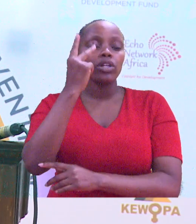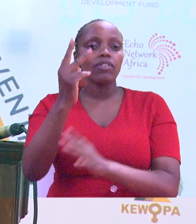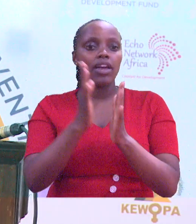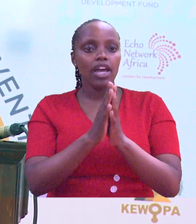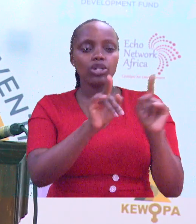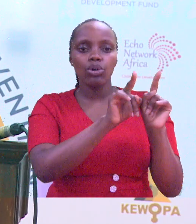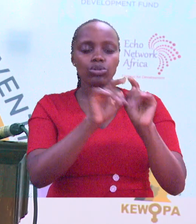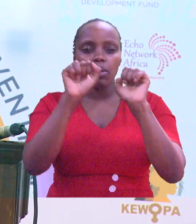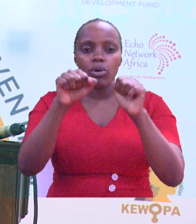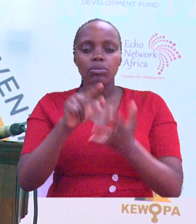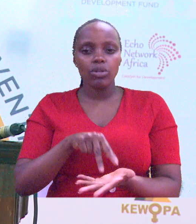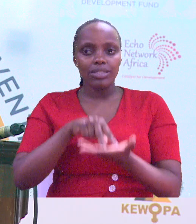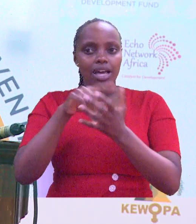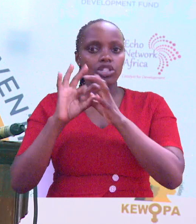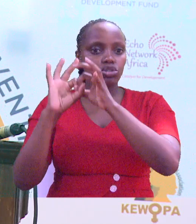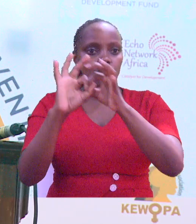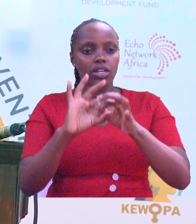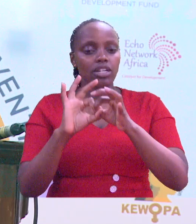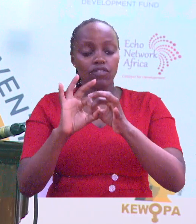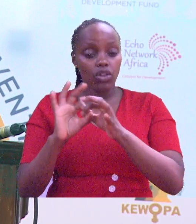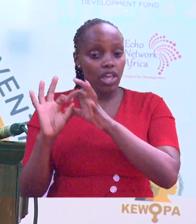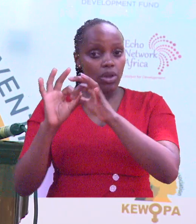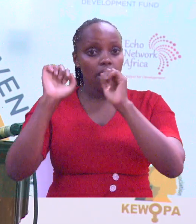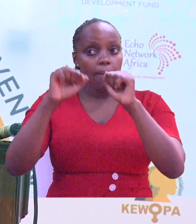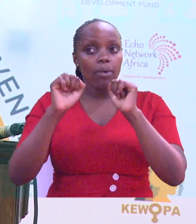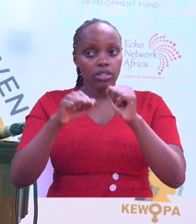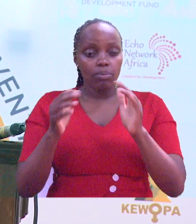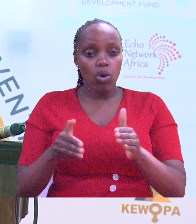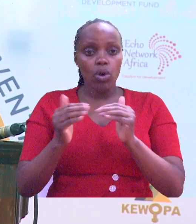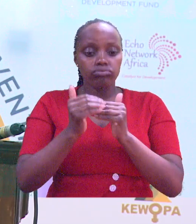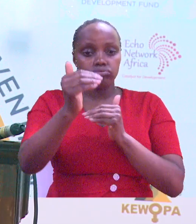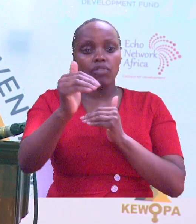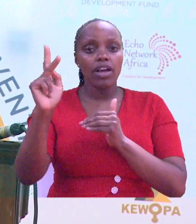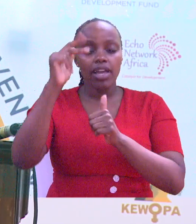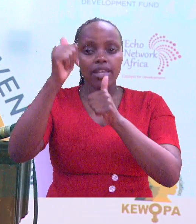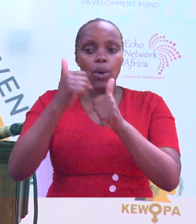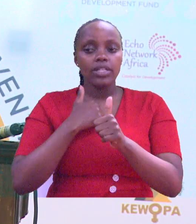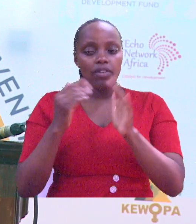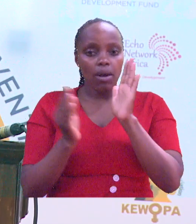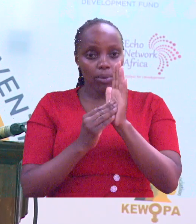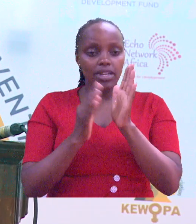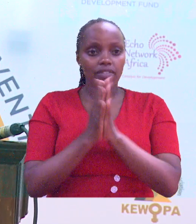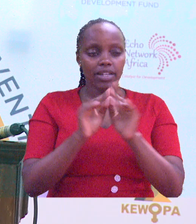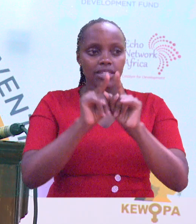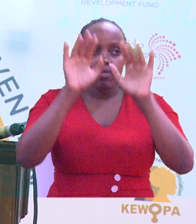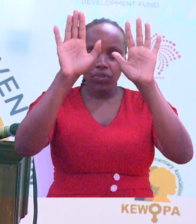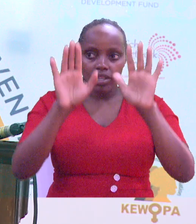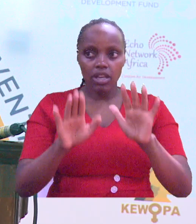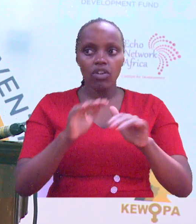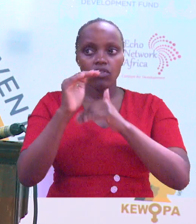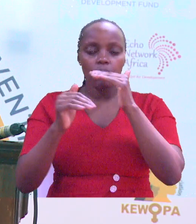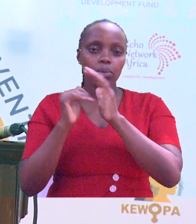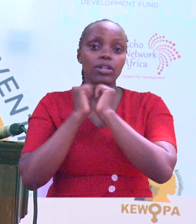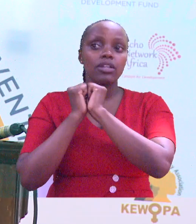let us stand united, for in unity we can forge a path towards a Kenya that embodies that essence of Sote